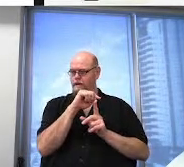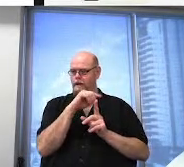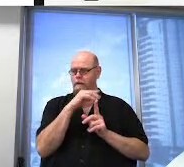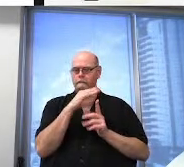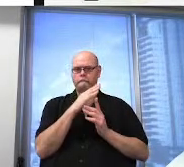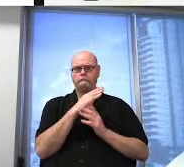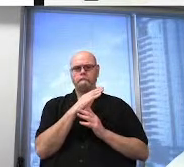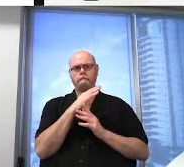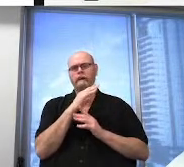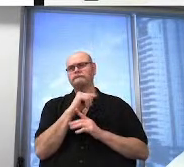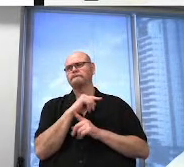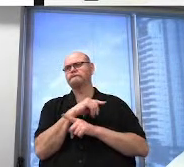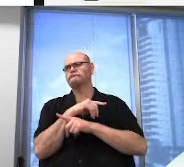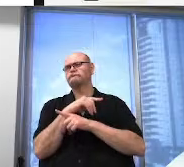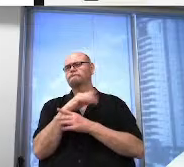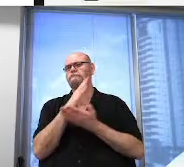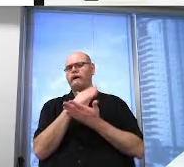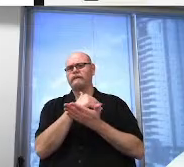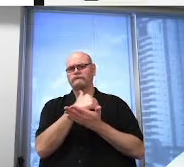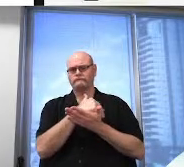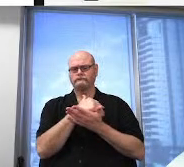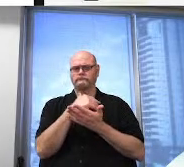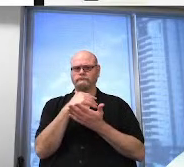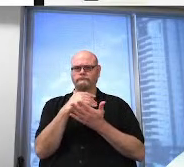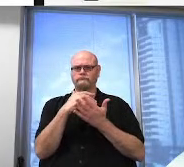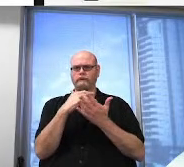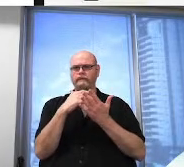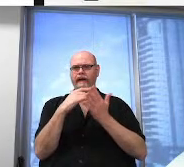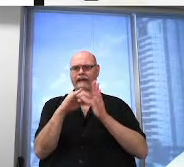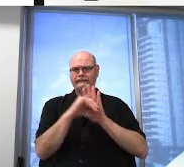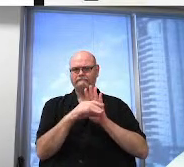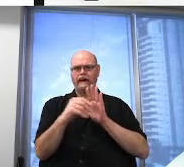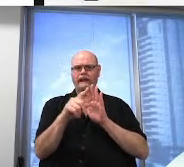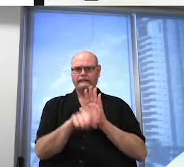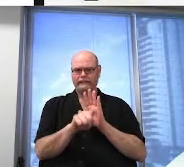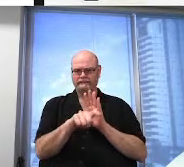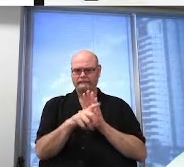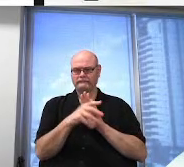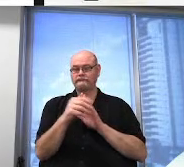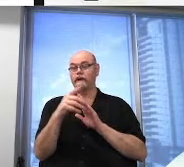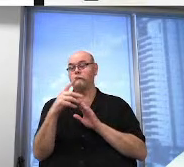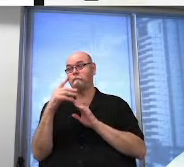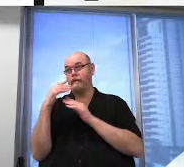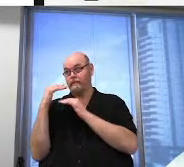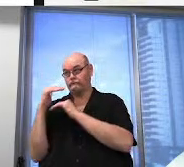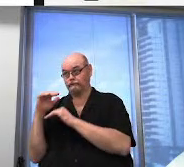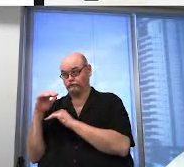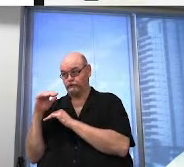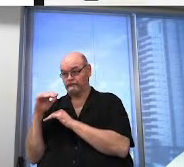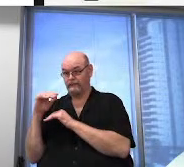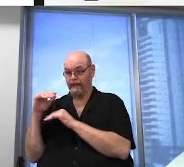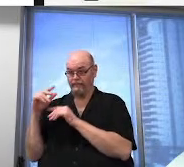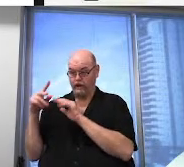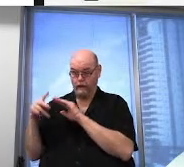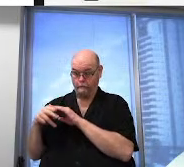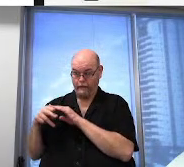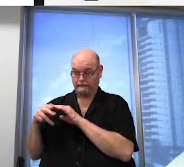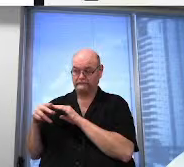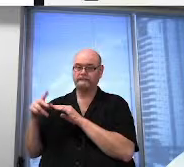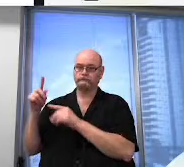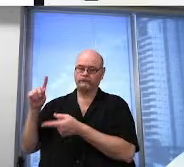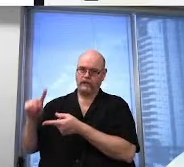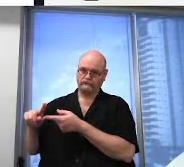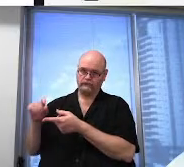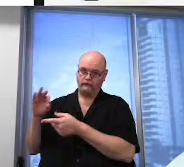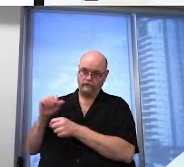simplify we have completed the optimal budget, which is what is identified as necessary. The actual cutback to constrained is a